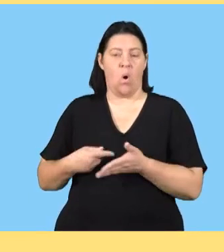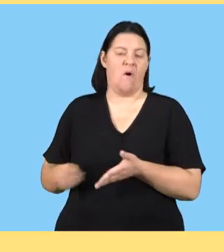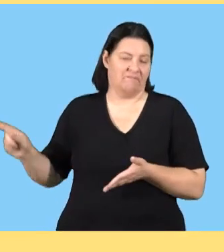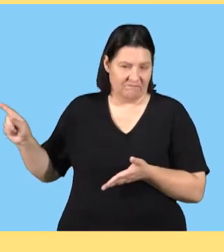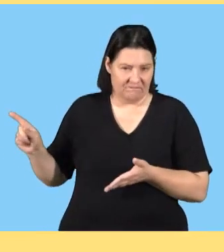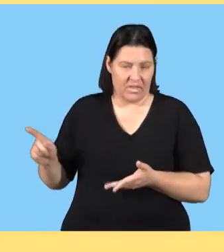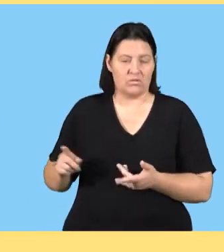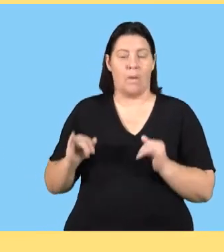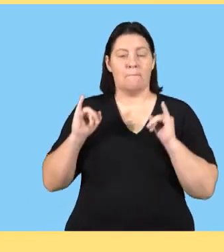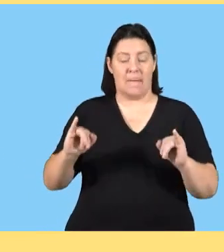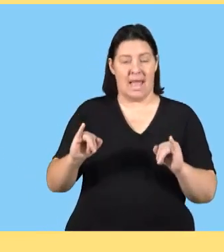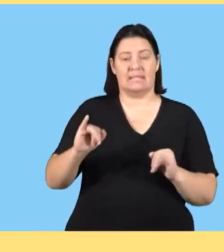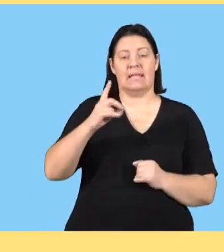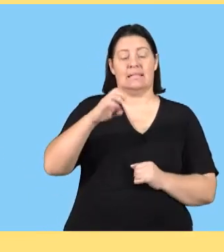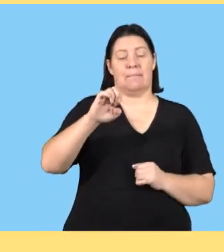I'm coming here,